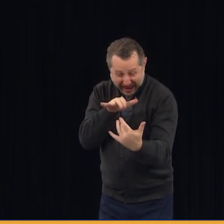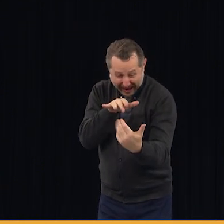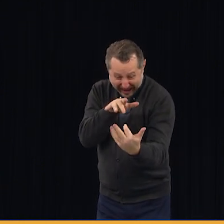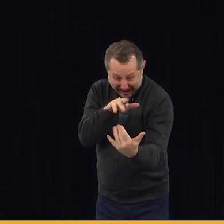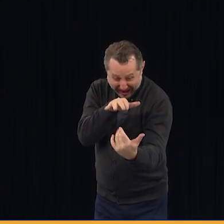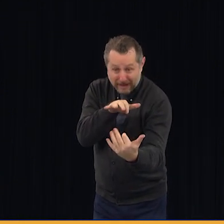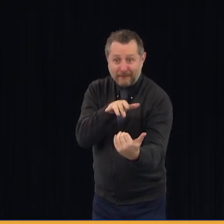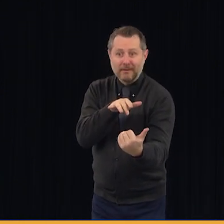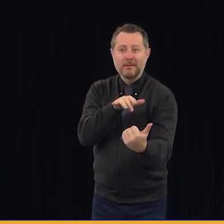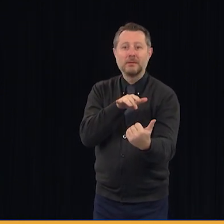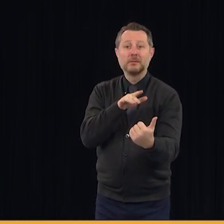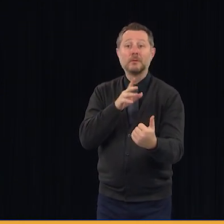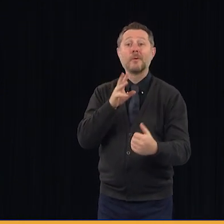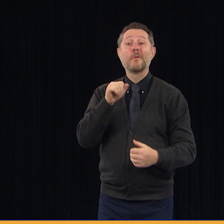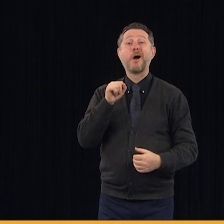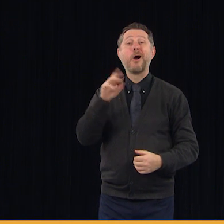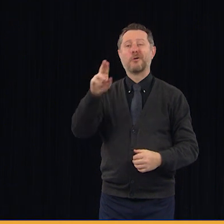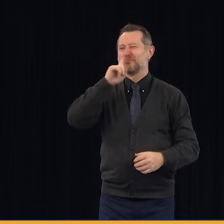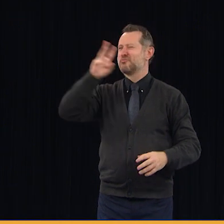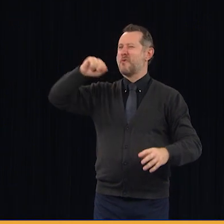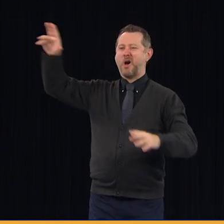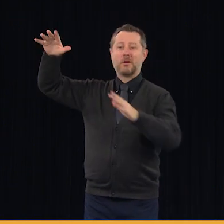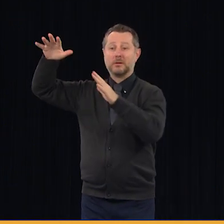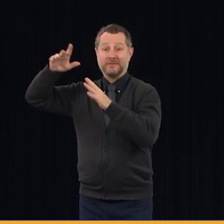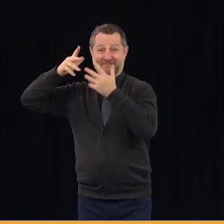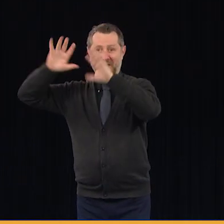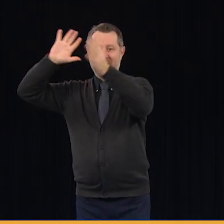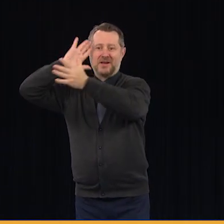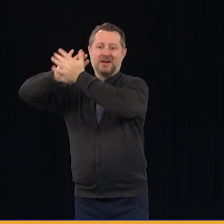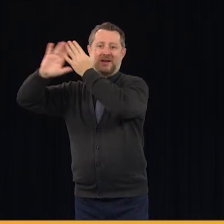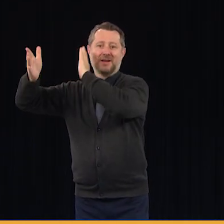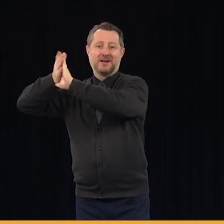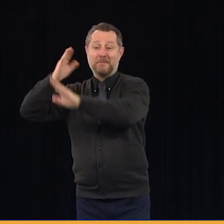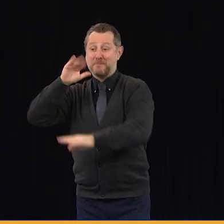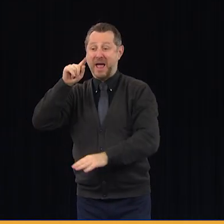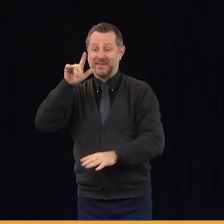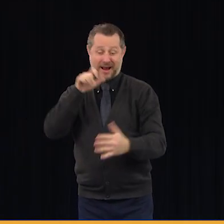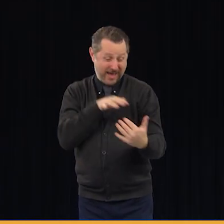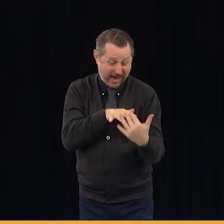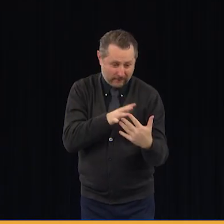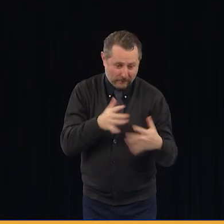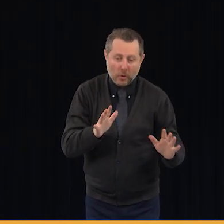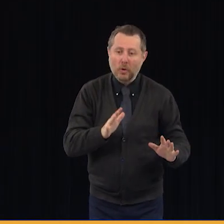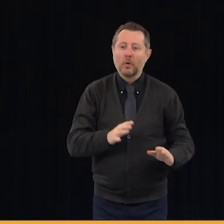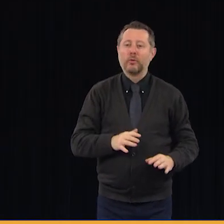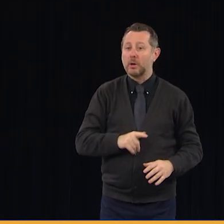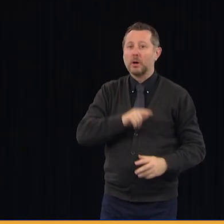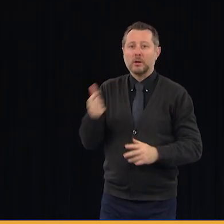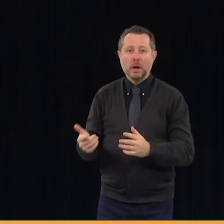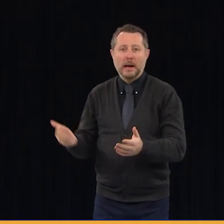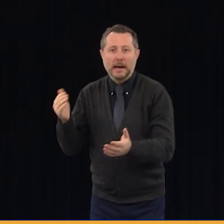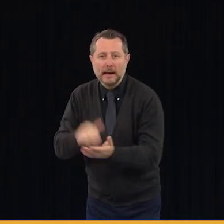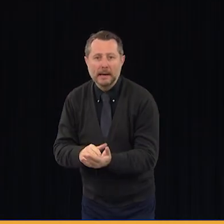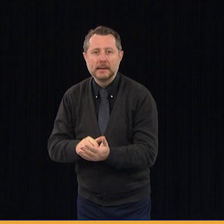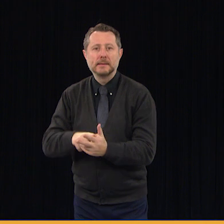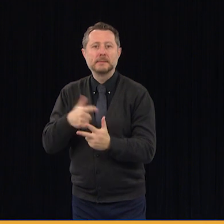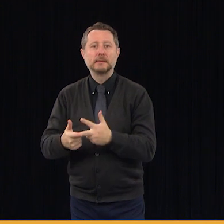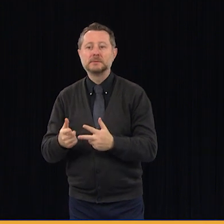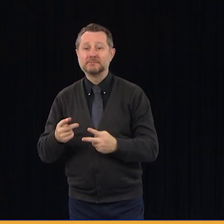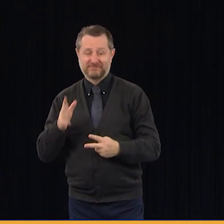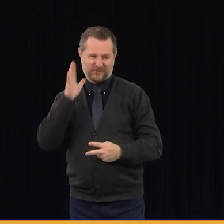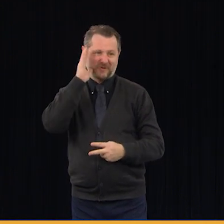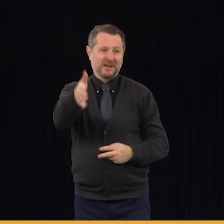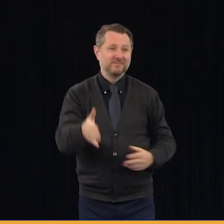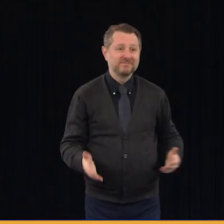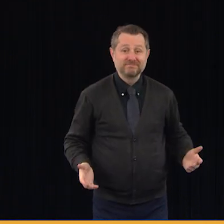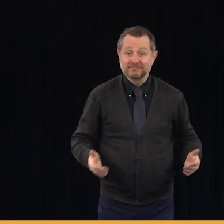here. Even once we get through this battle, we have to stay prepared for what could come down the road. And we also have to start to